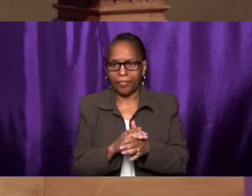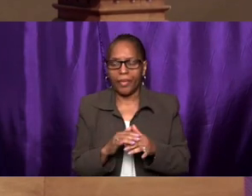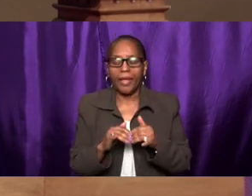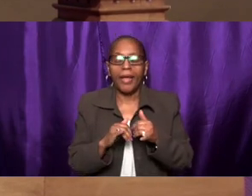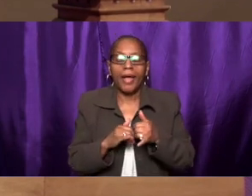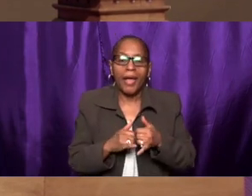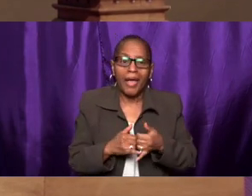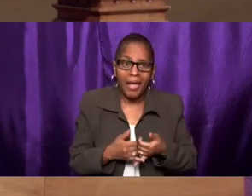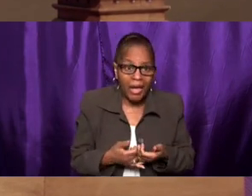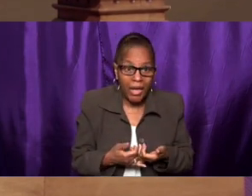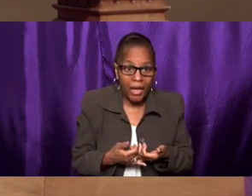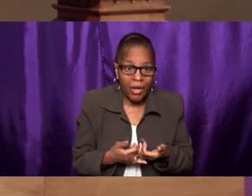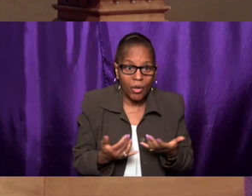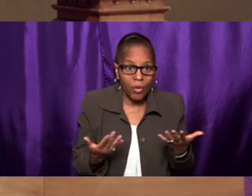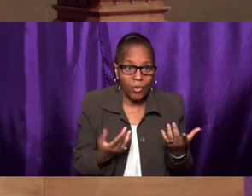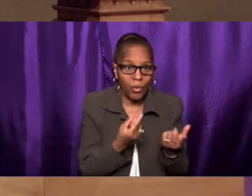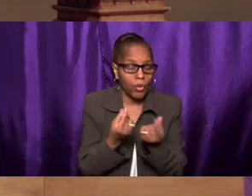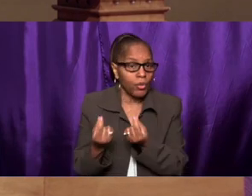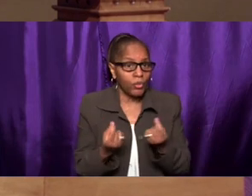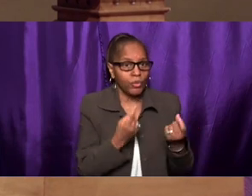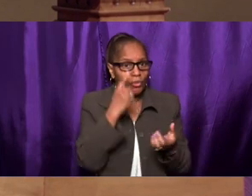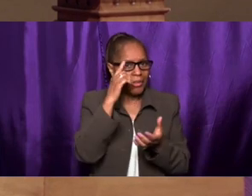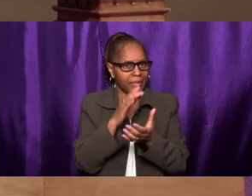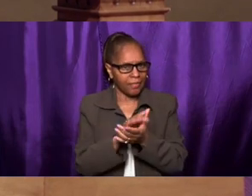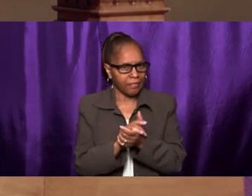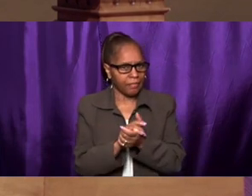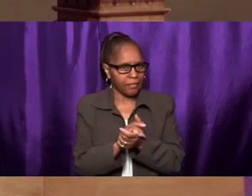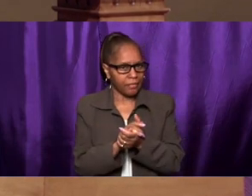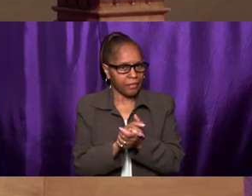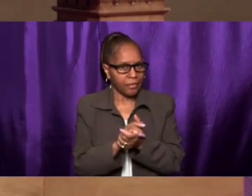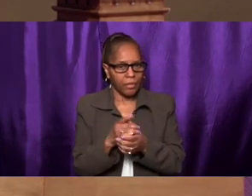How do you believe when the